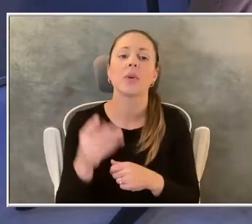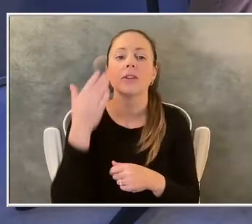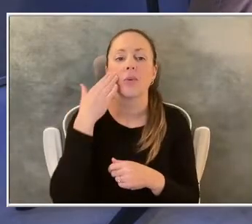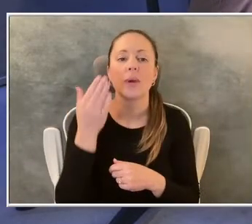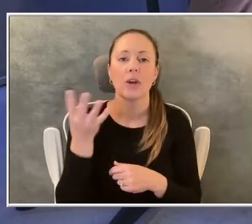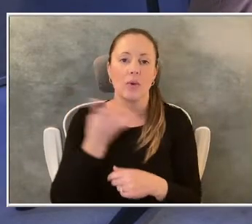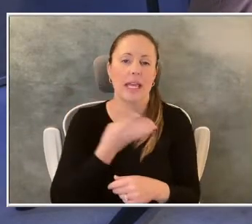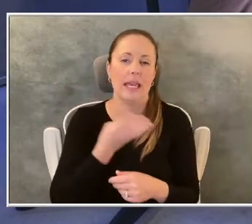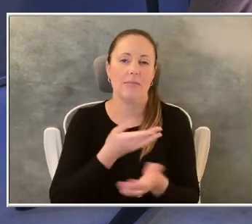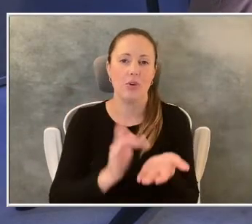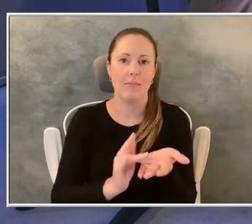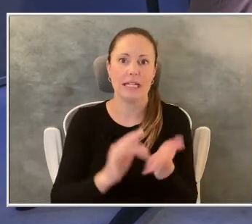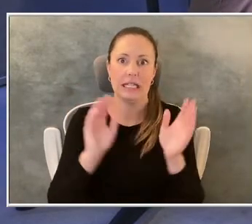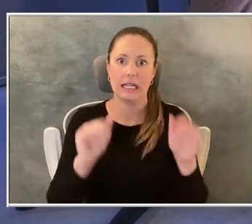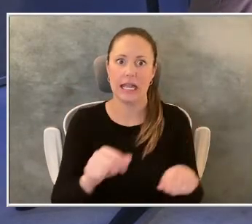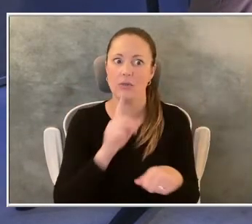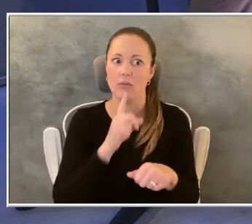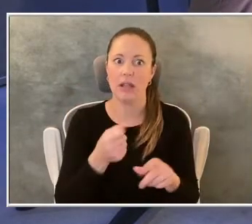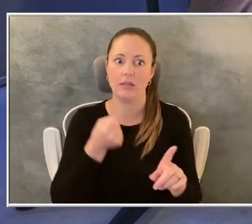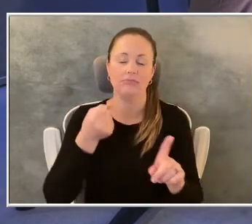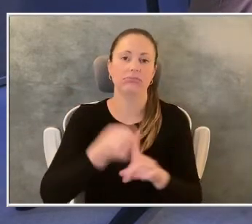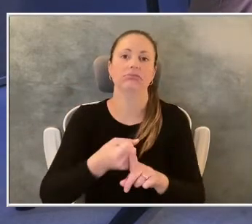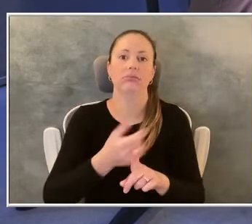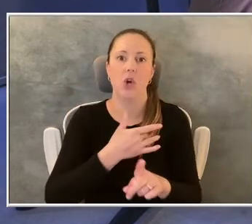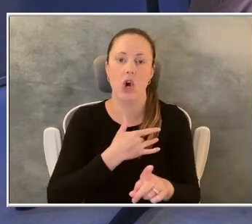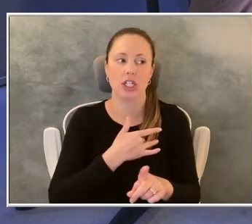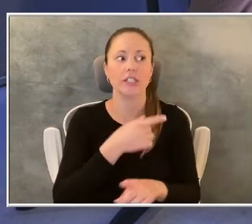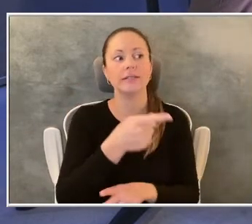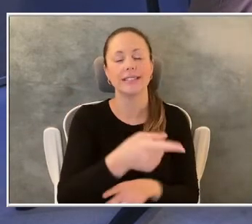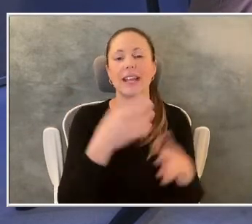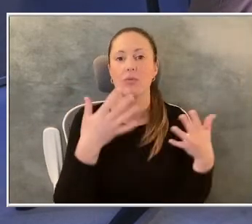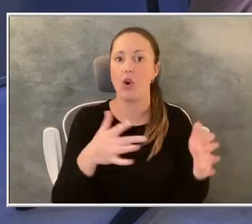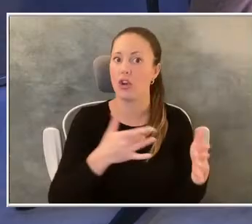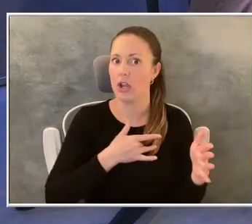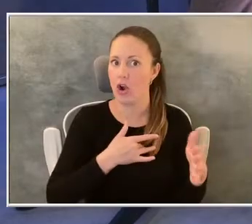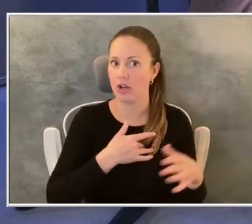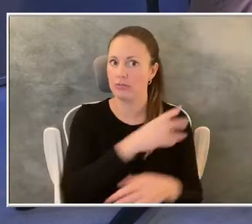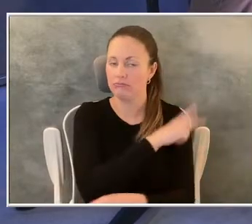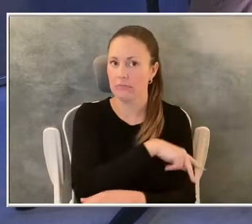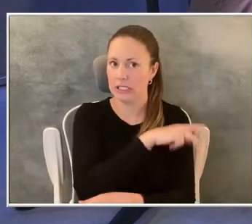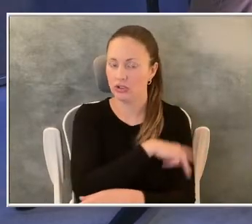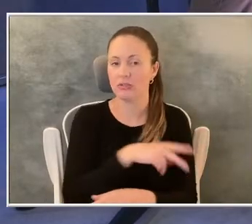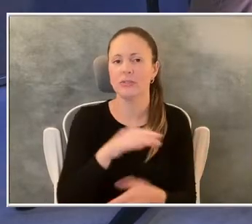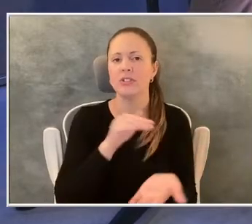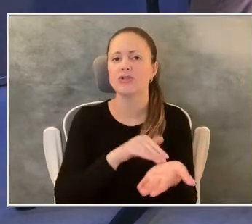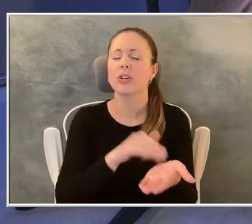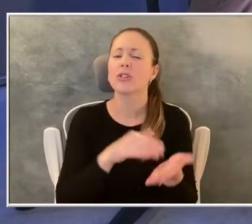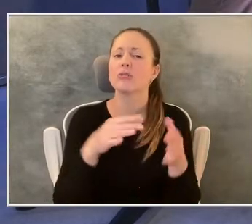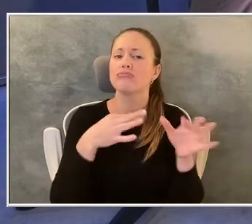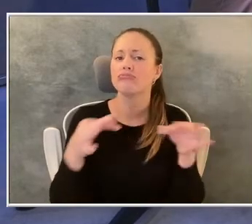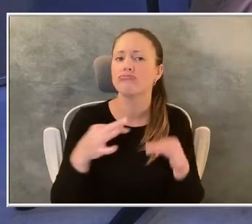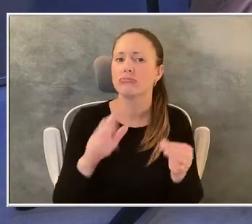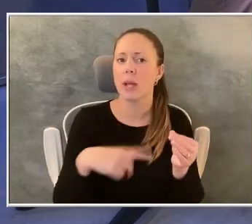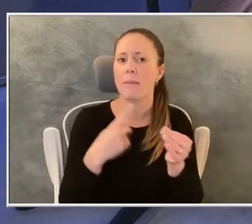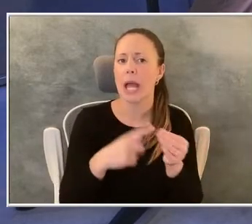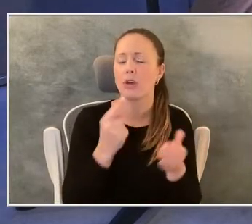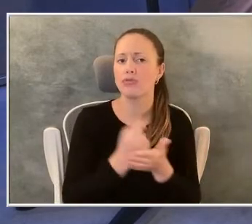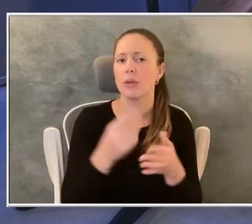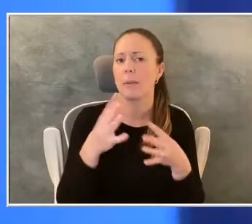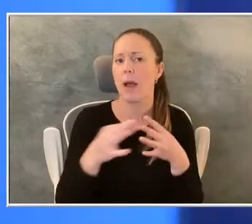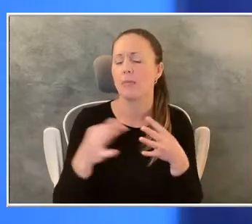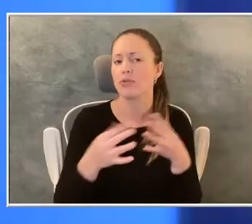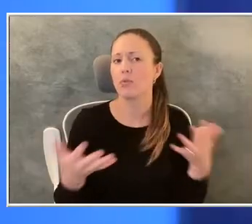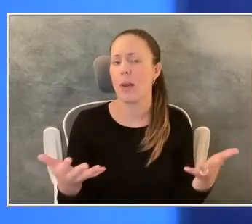on the heart. John, you are already a heart patient. What were doctors telling you about treatment options and how that might affect?